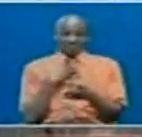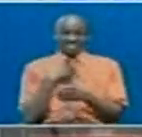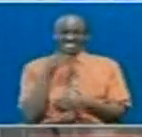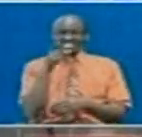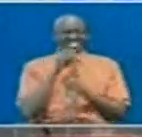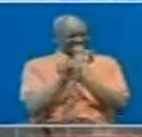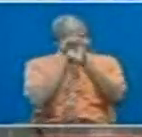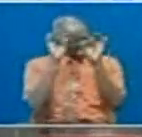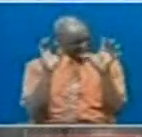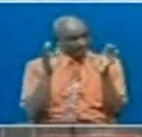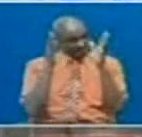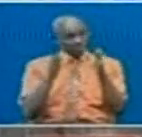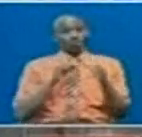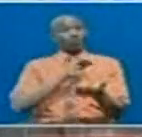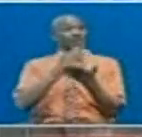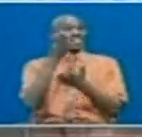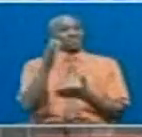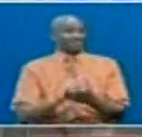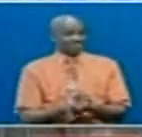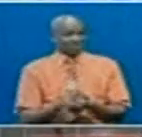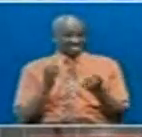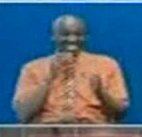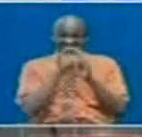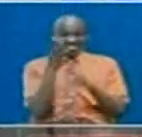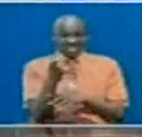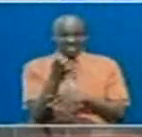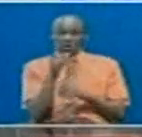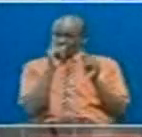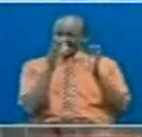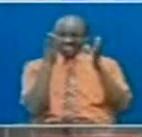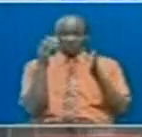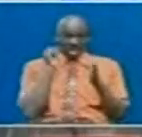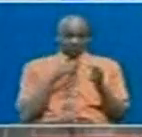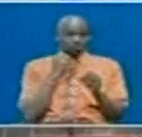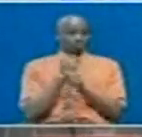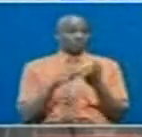very clear there's somebody who is funding them. And one of the greatest things that needs to be